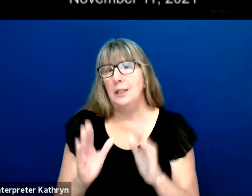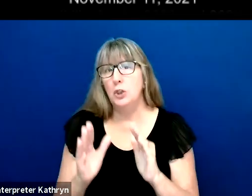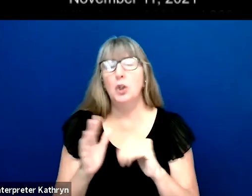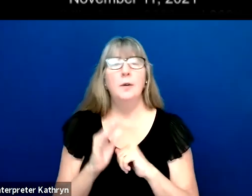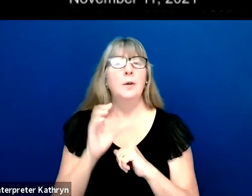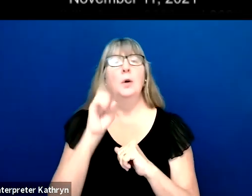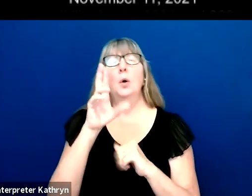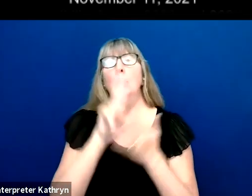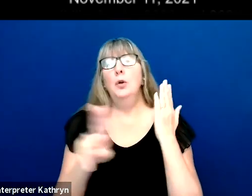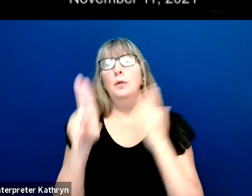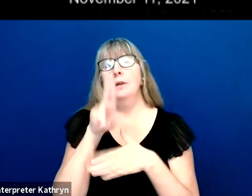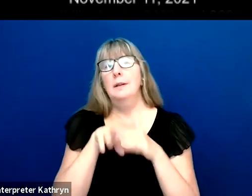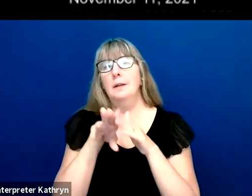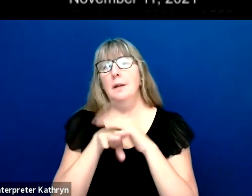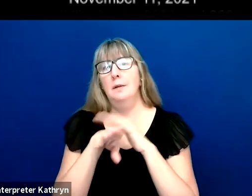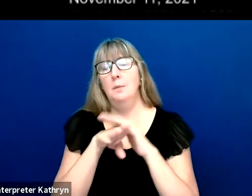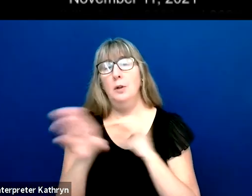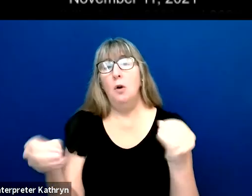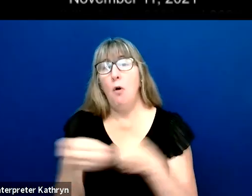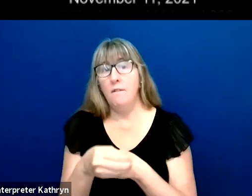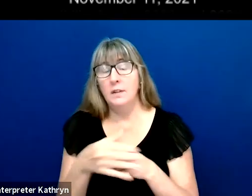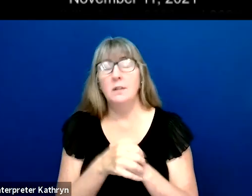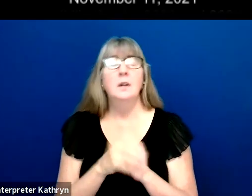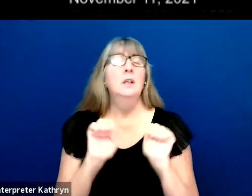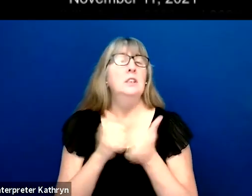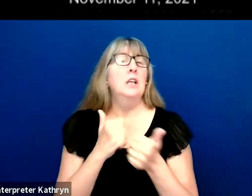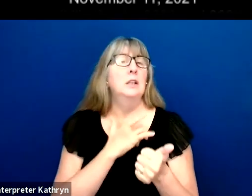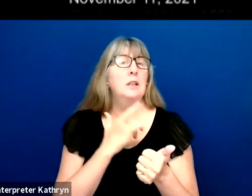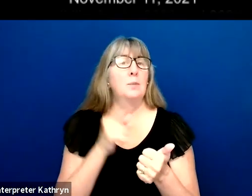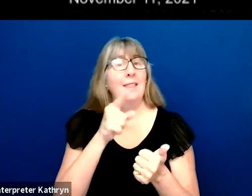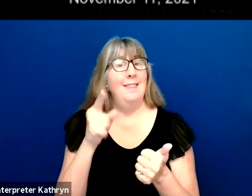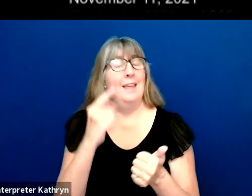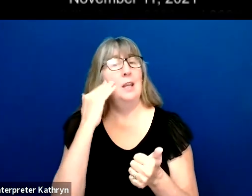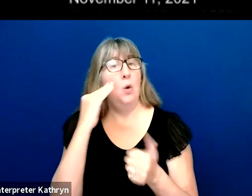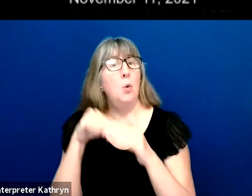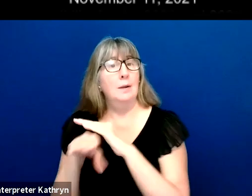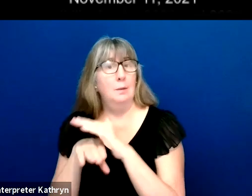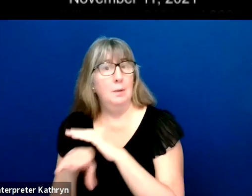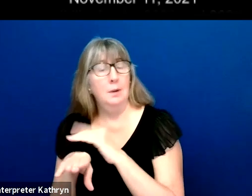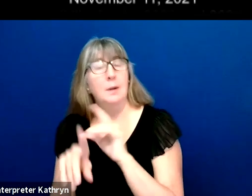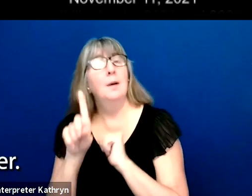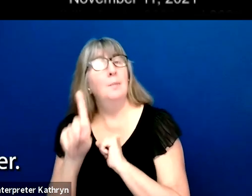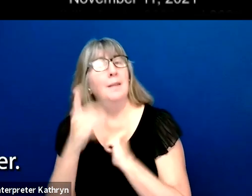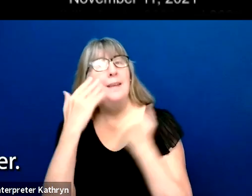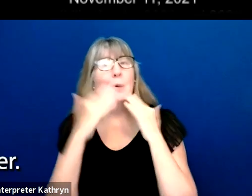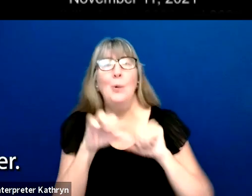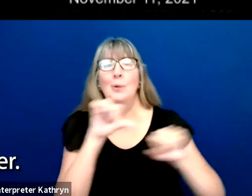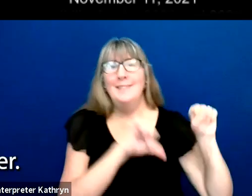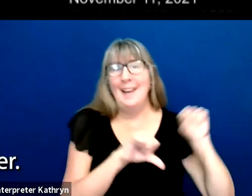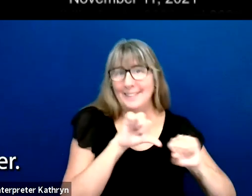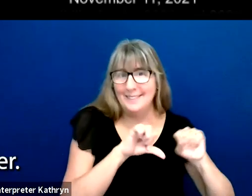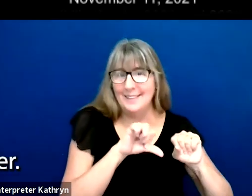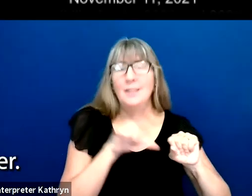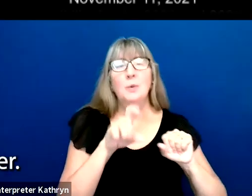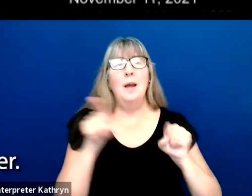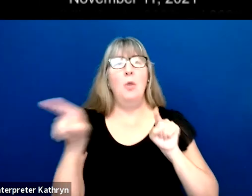a university accessibility office, the challenge tends to be that they may know accessibility, but they may not know science. And so it's how you put